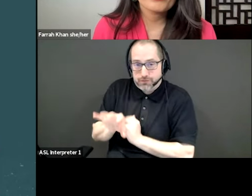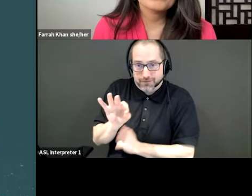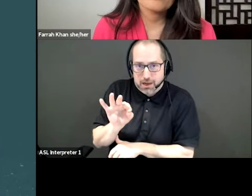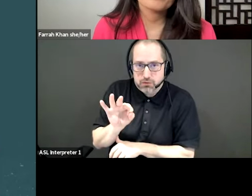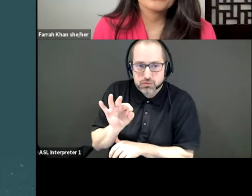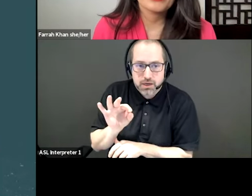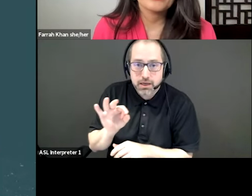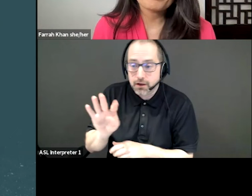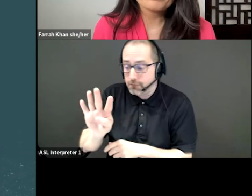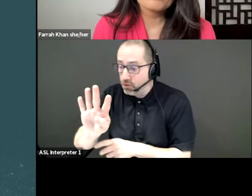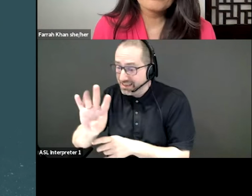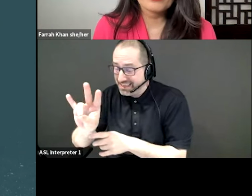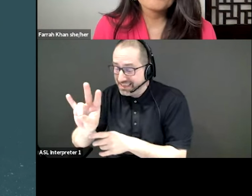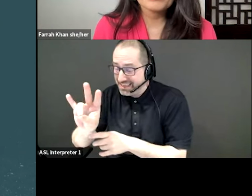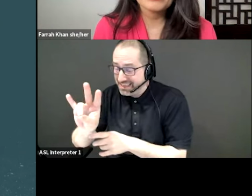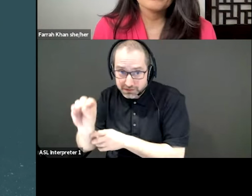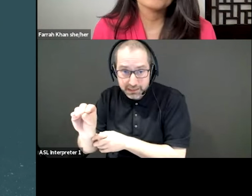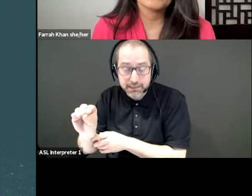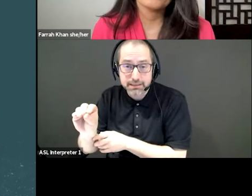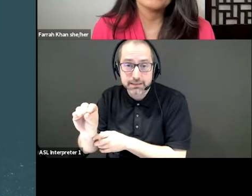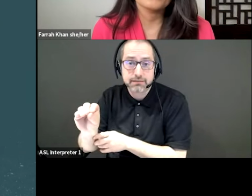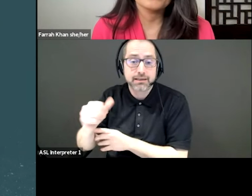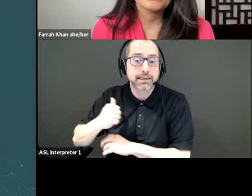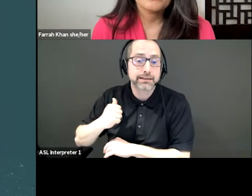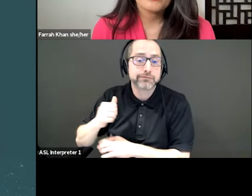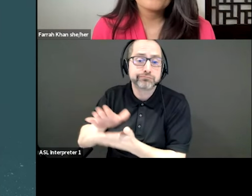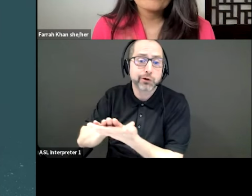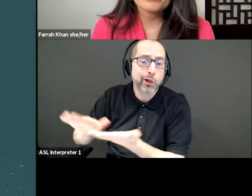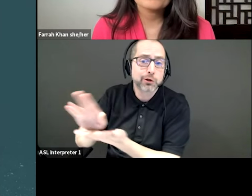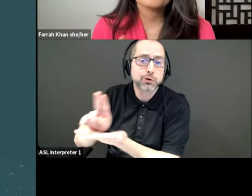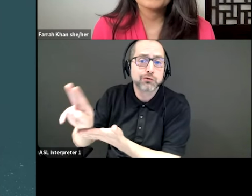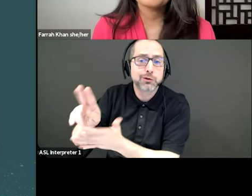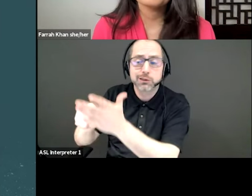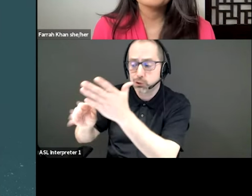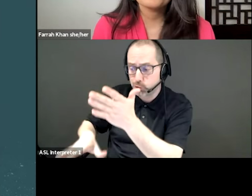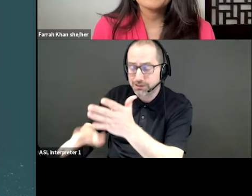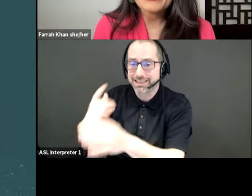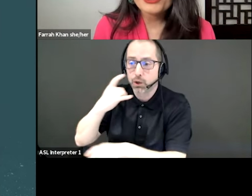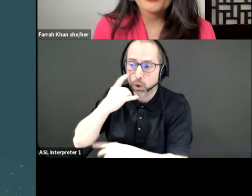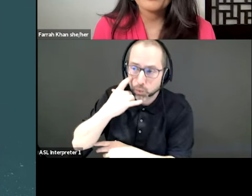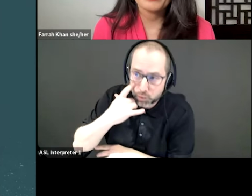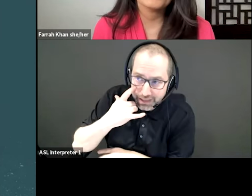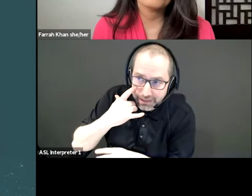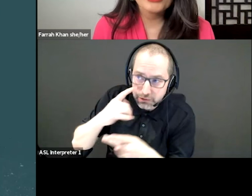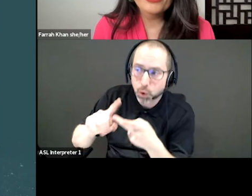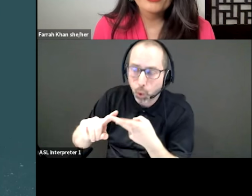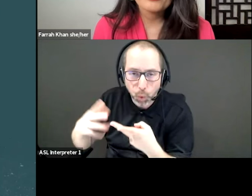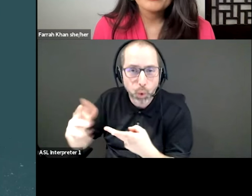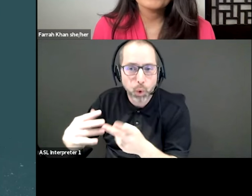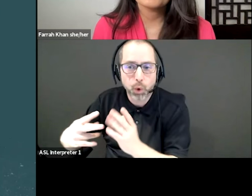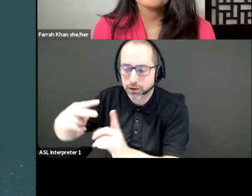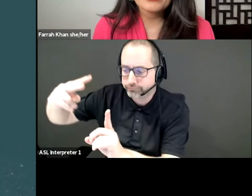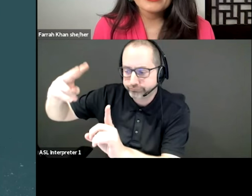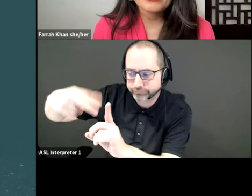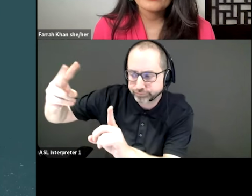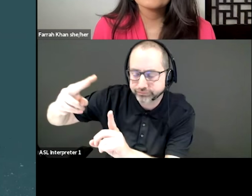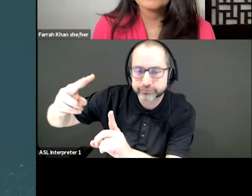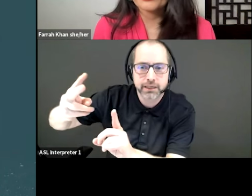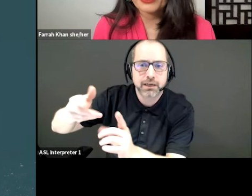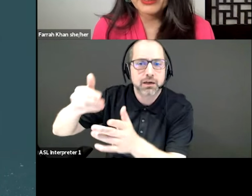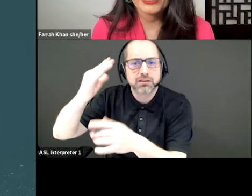was 47% of Canadian post-secondary students either witness or subjected to discrimination on the basis of gender, gender